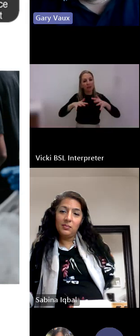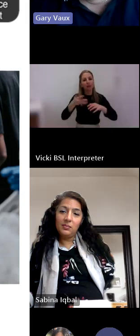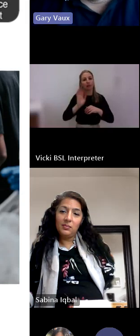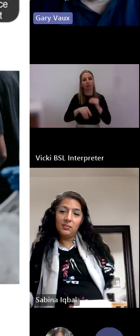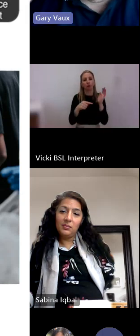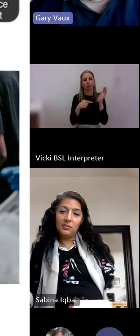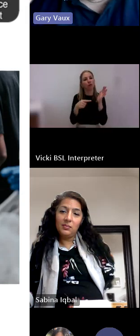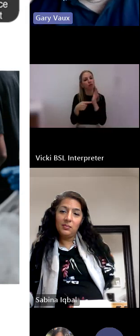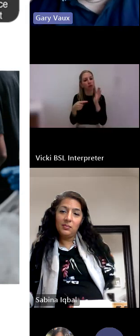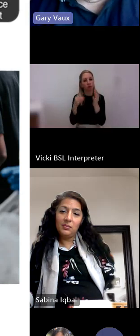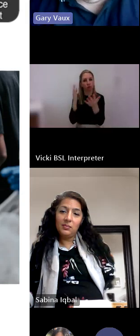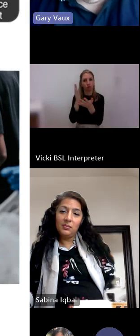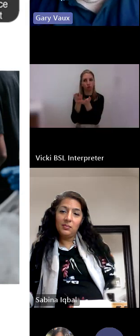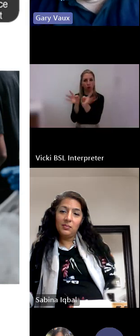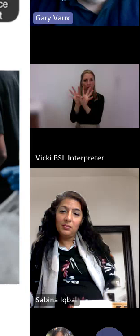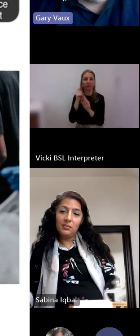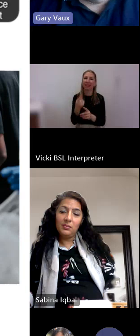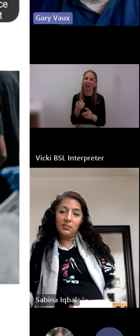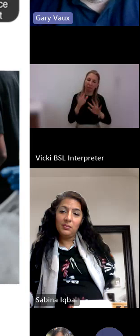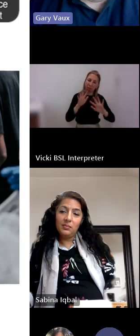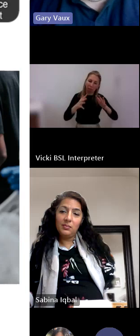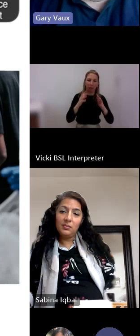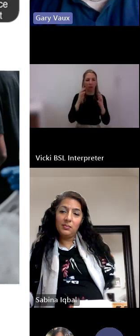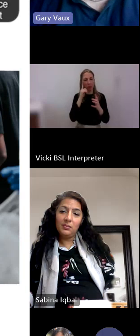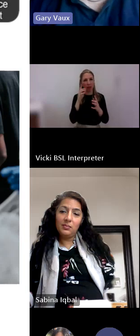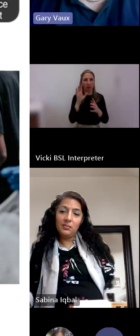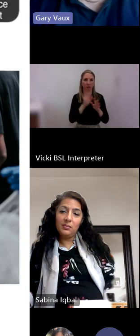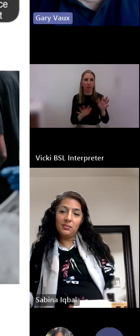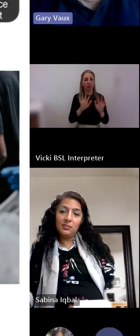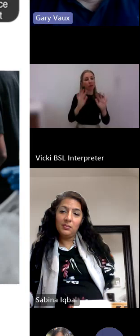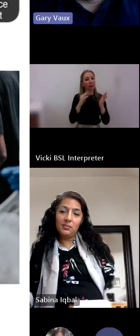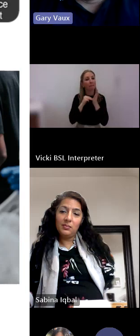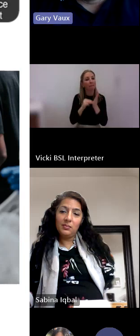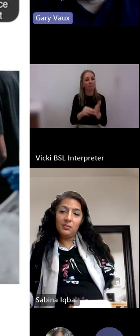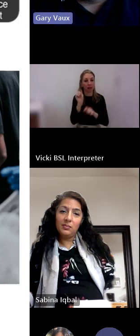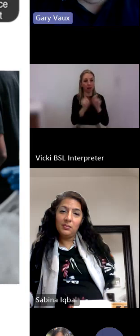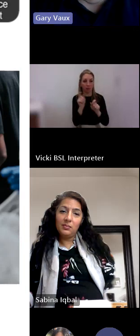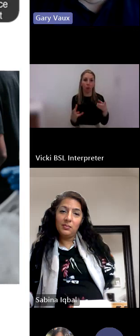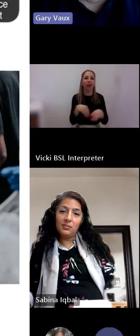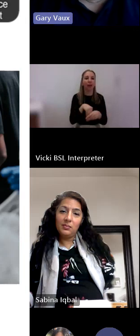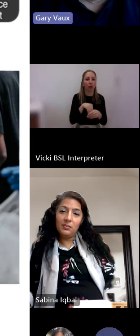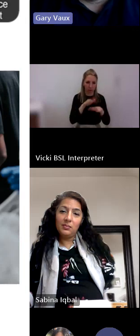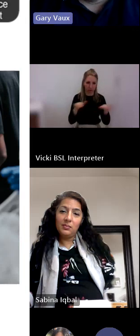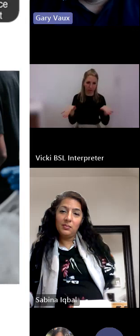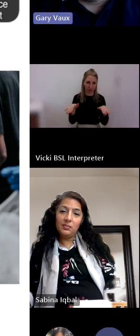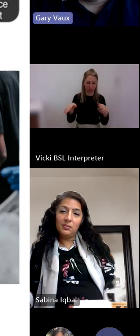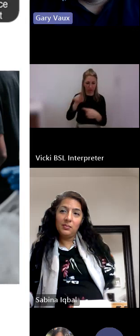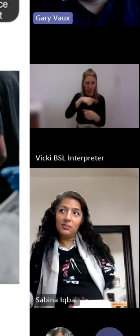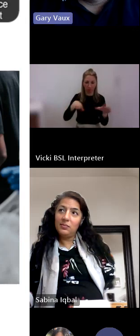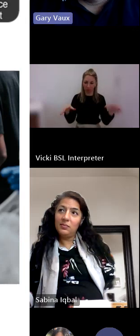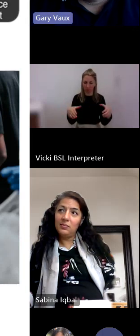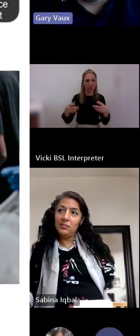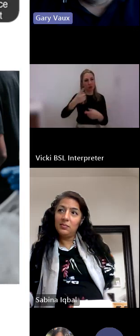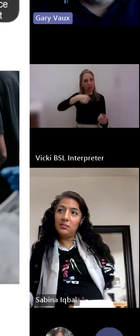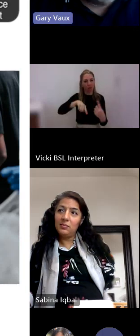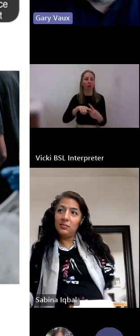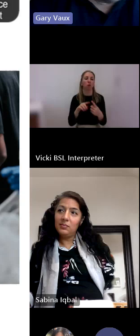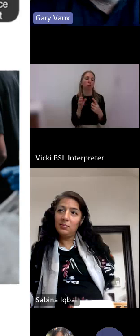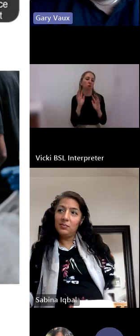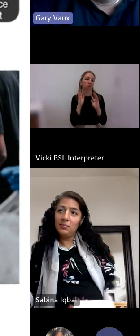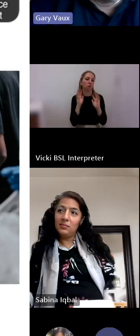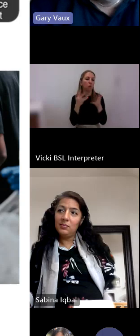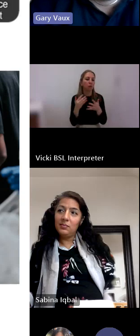are 10 million people in the UK, if you include the children in the households, who are in that realm of food insecurity. It